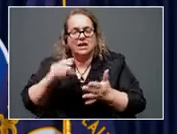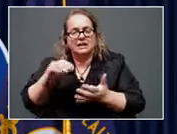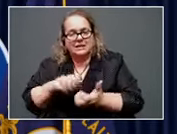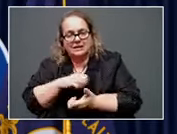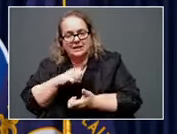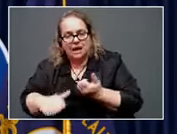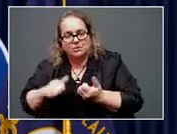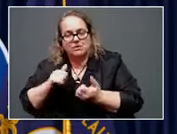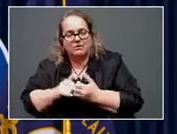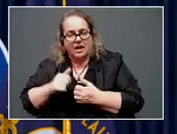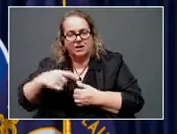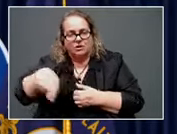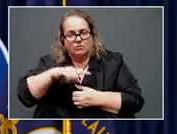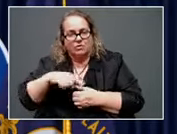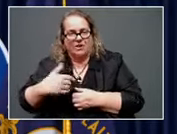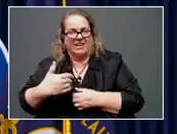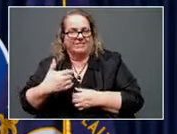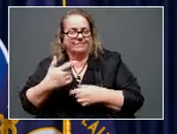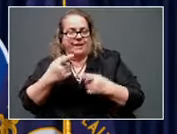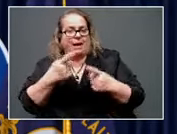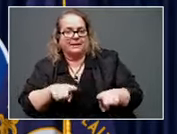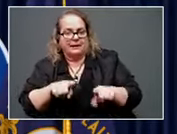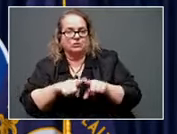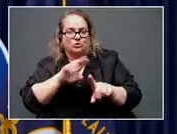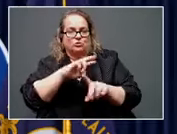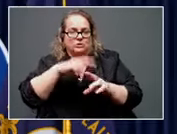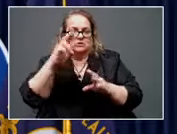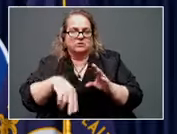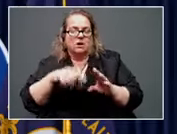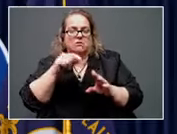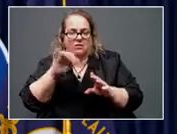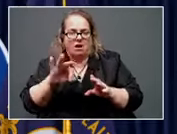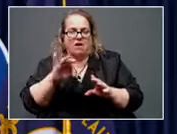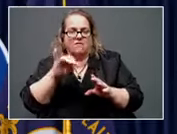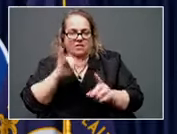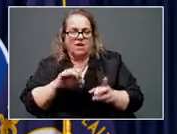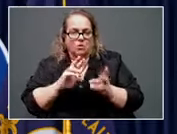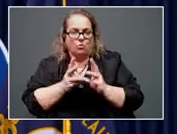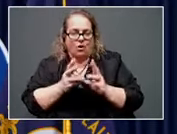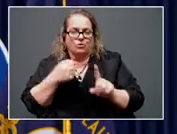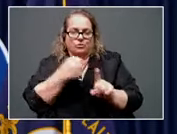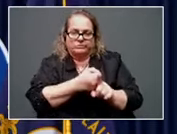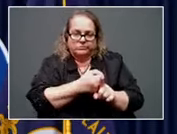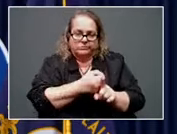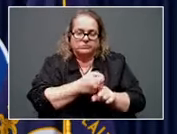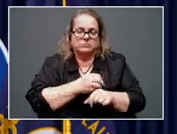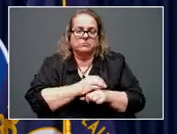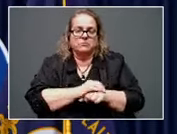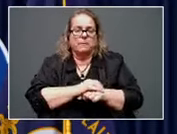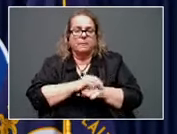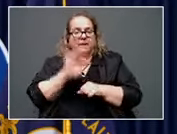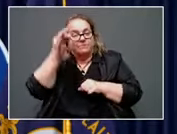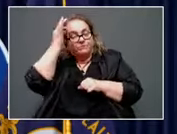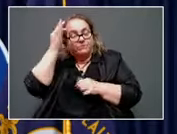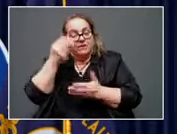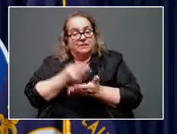that we endured as a result of that weather event. Federal funding is